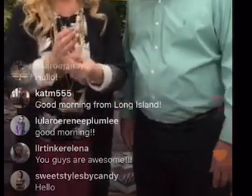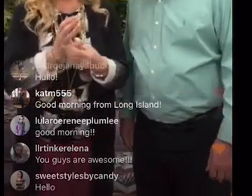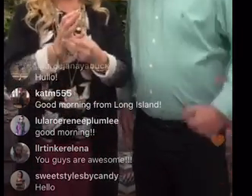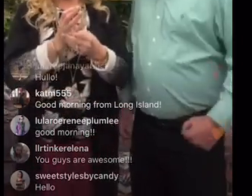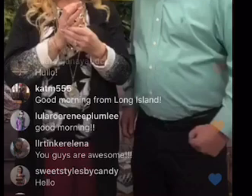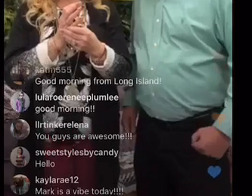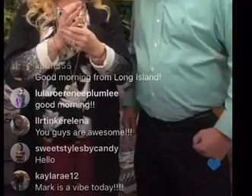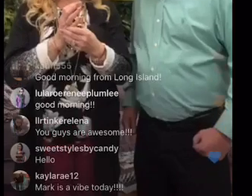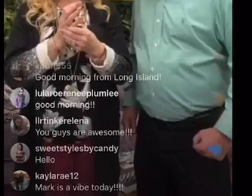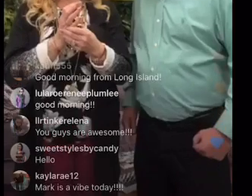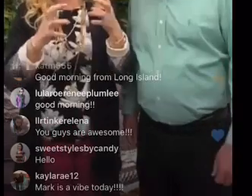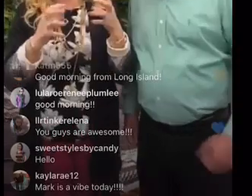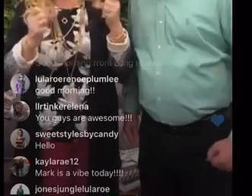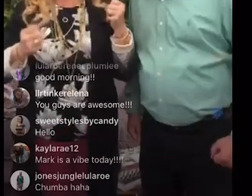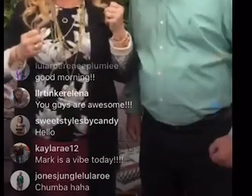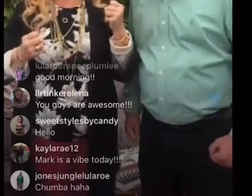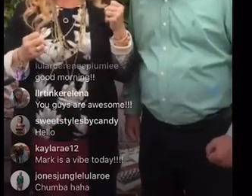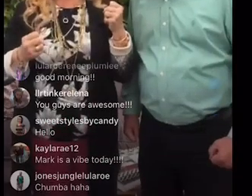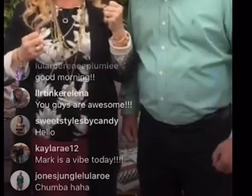Okay, here we go.